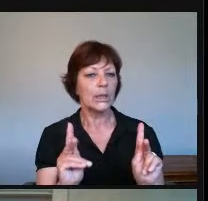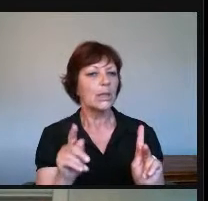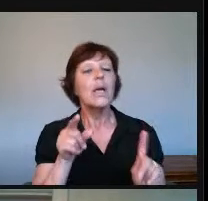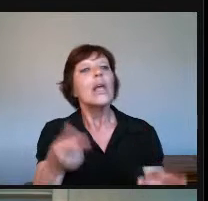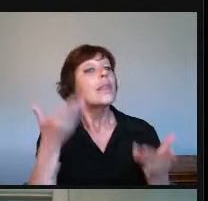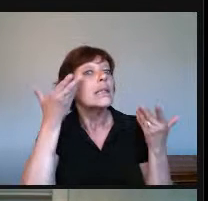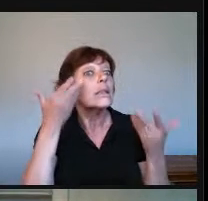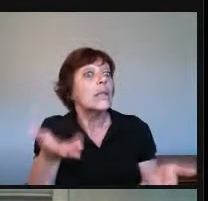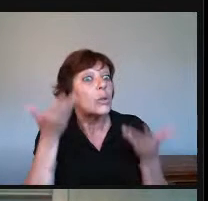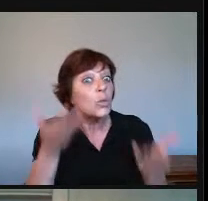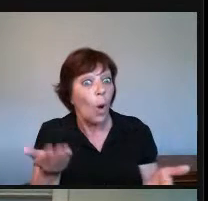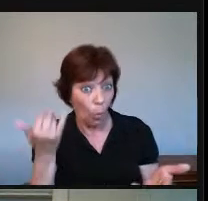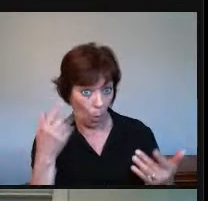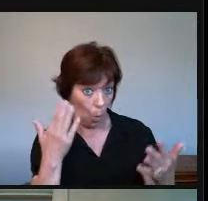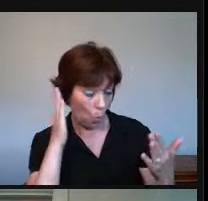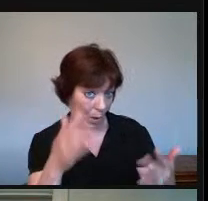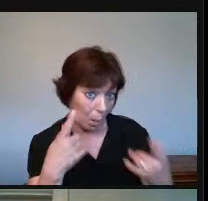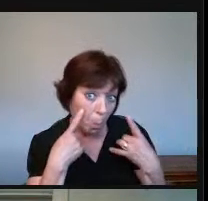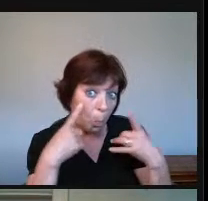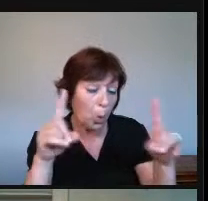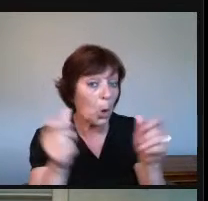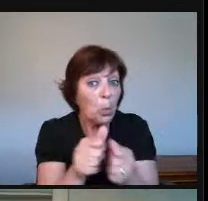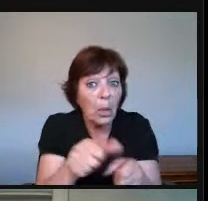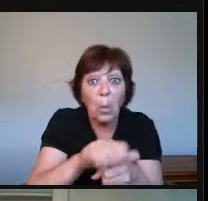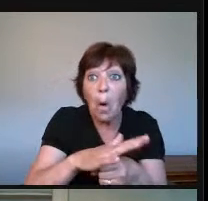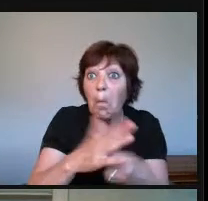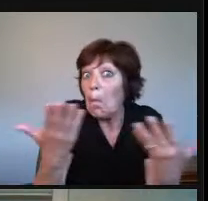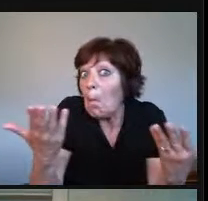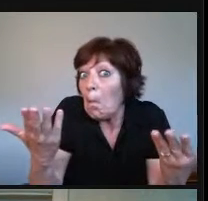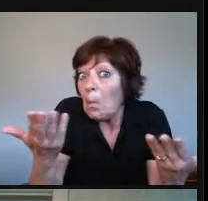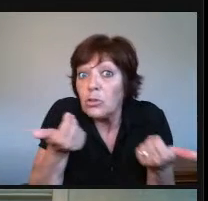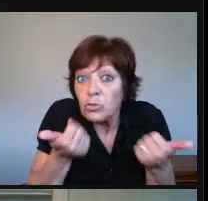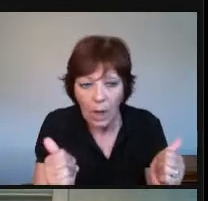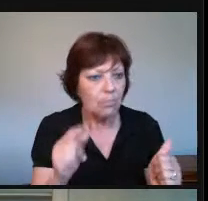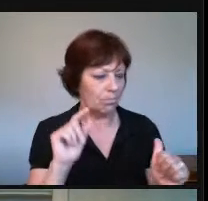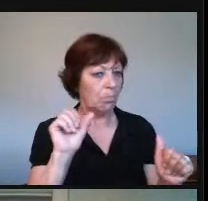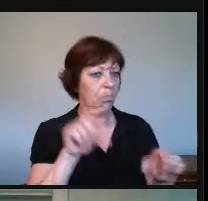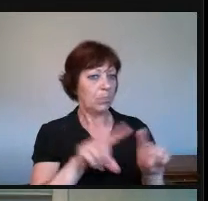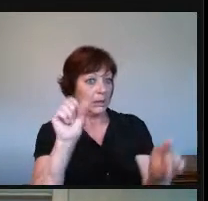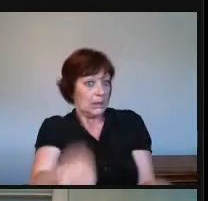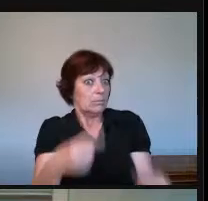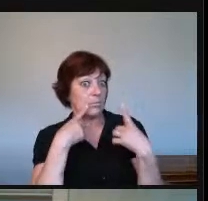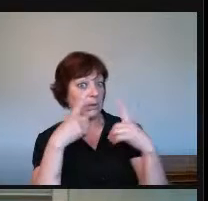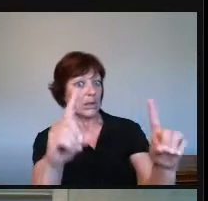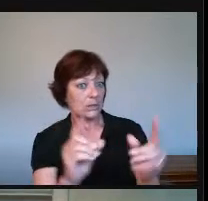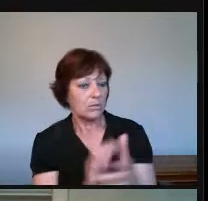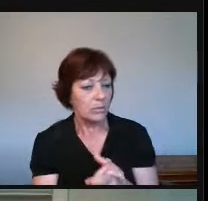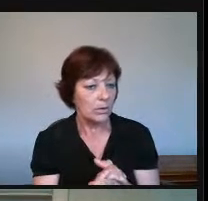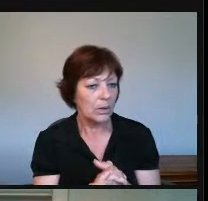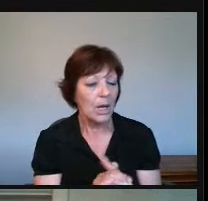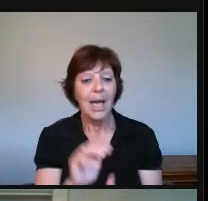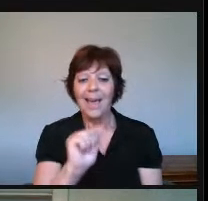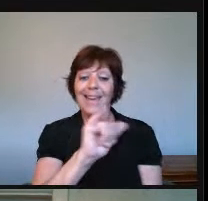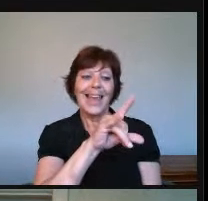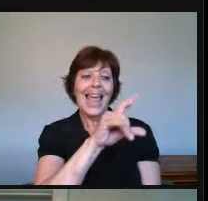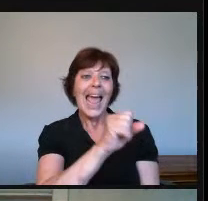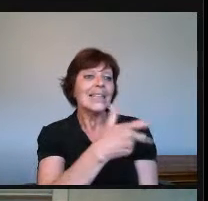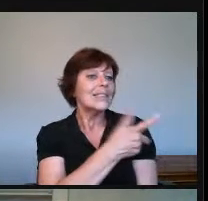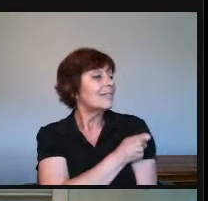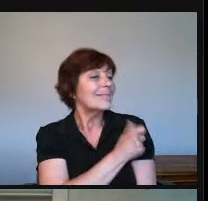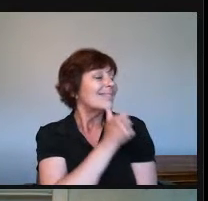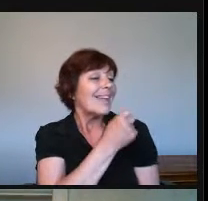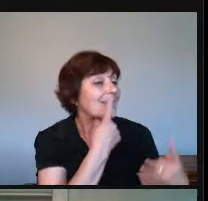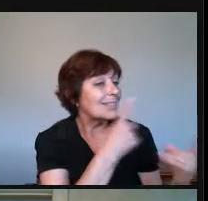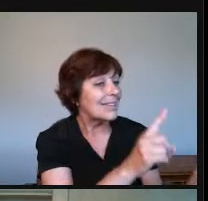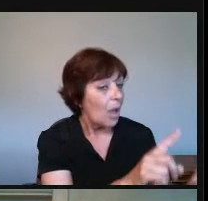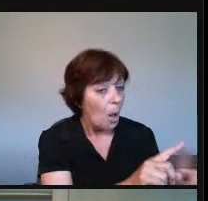know that it was going to work with the COVID. They have not been successful, as you know, with the AIDS vaccine, but it was one technology